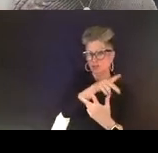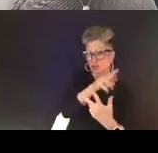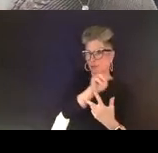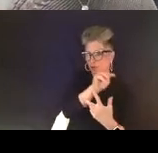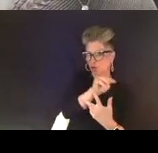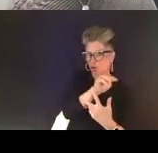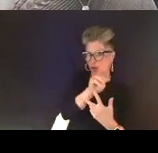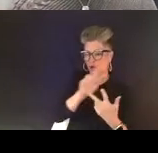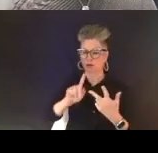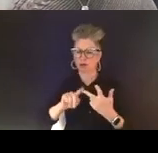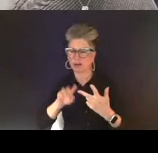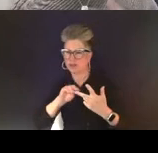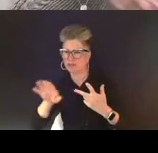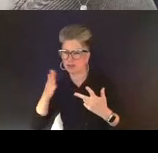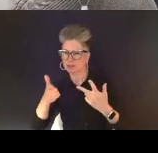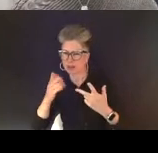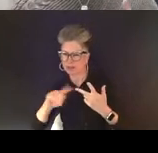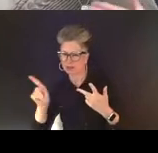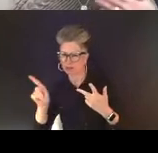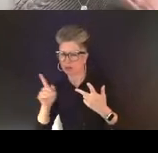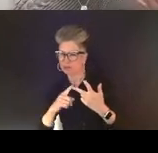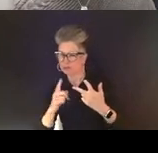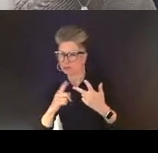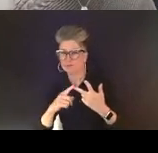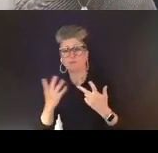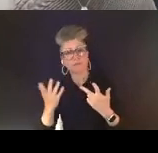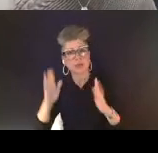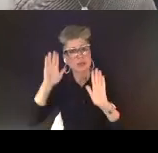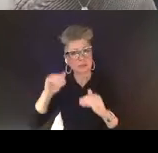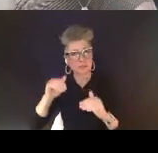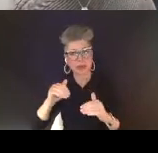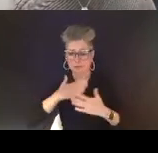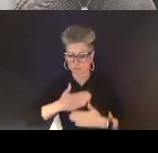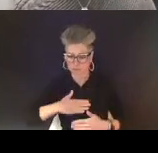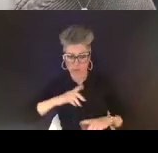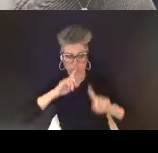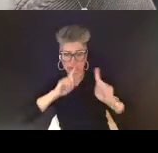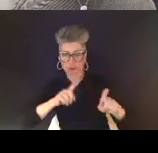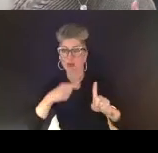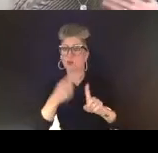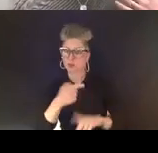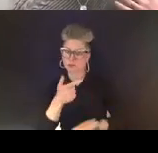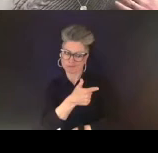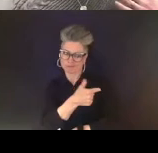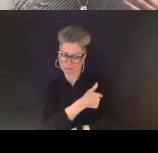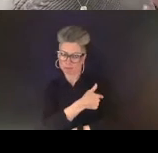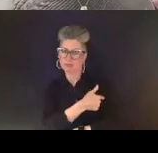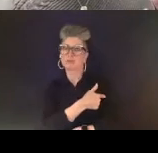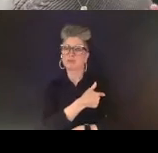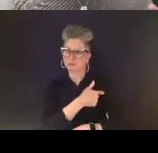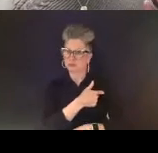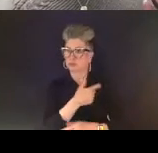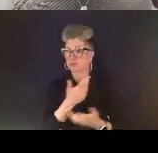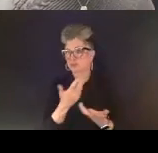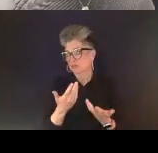seeing. So again, we anticipate an antibody response when we receive this vaccine, and those can